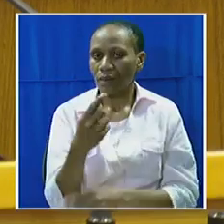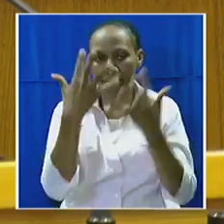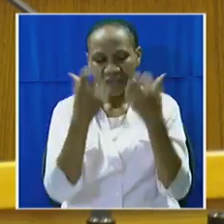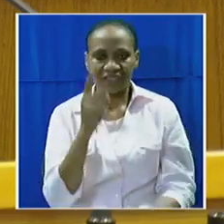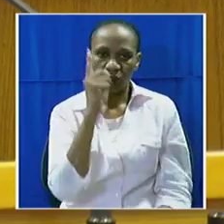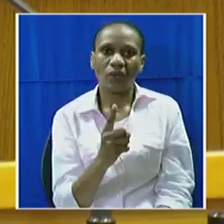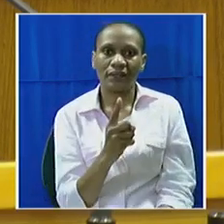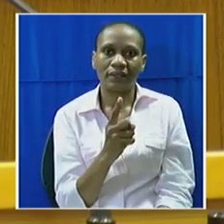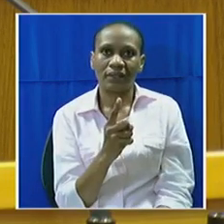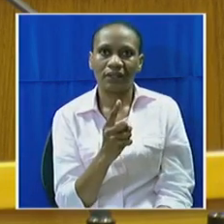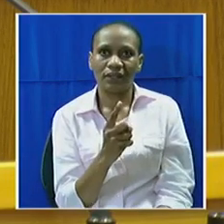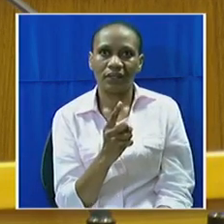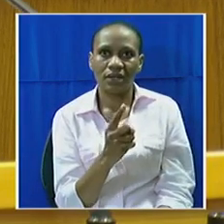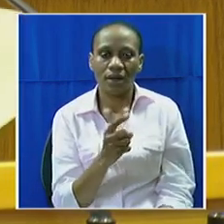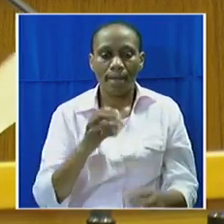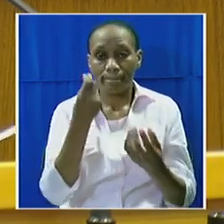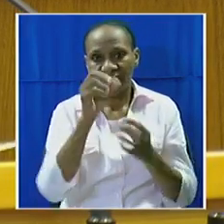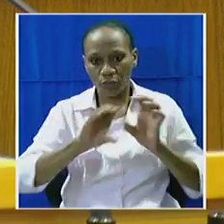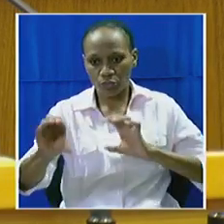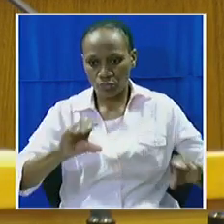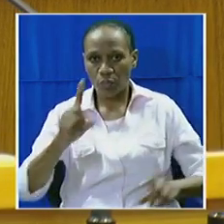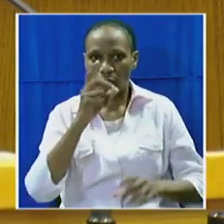budget for each district across the country.